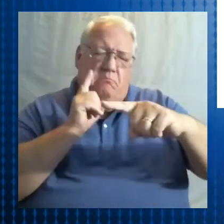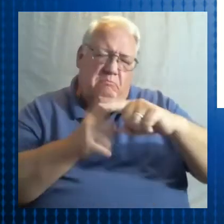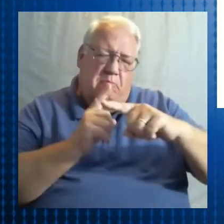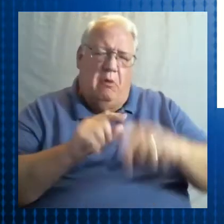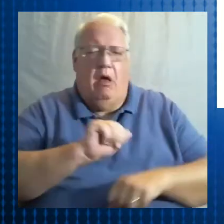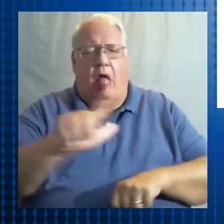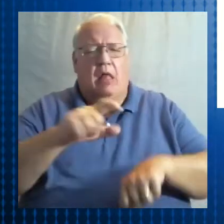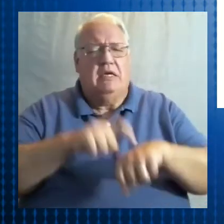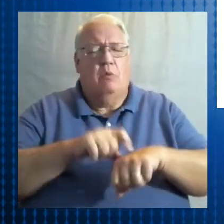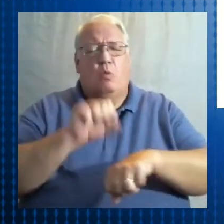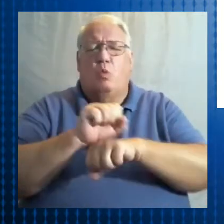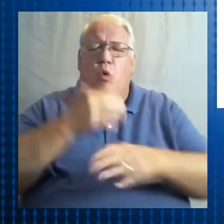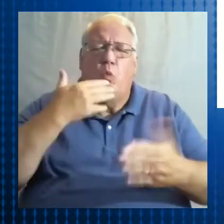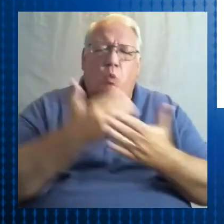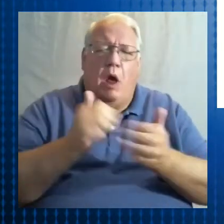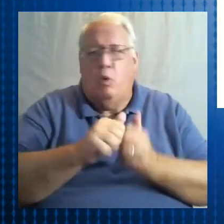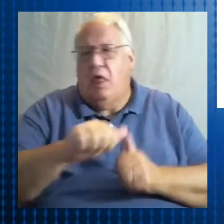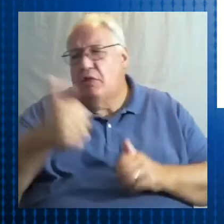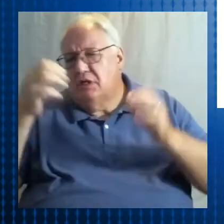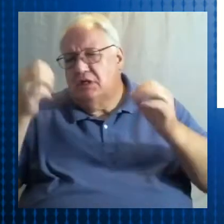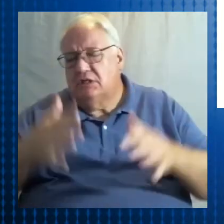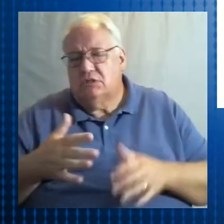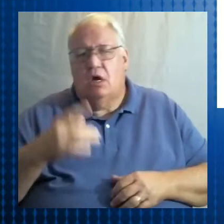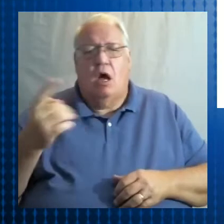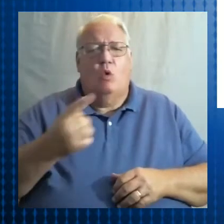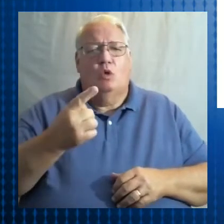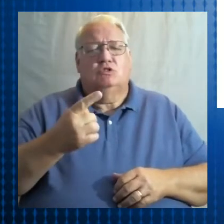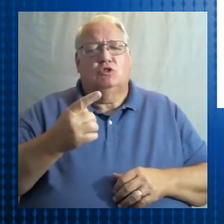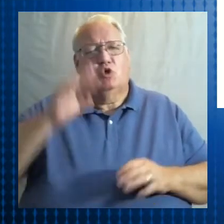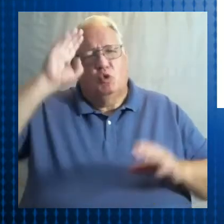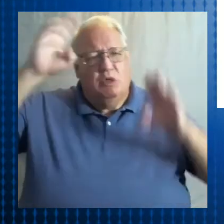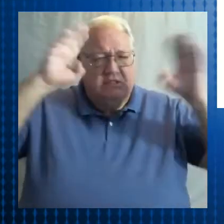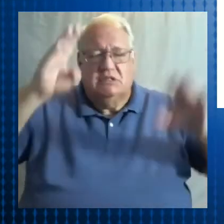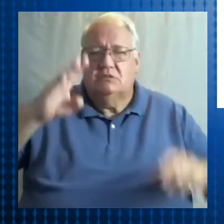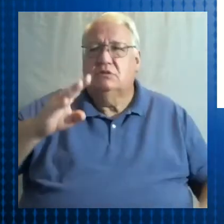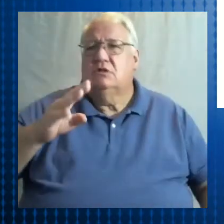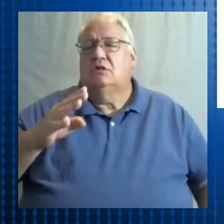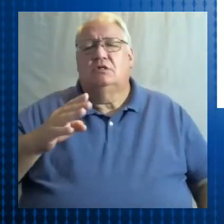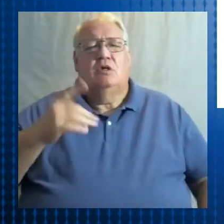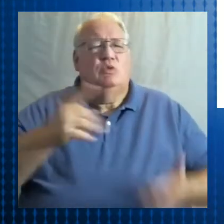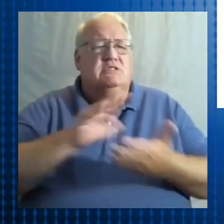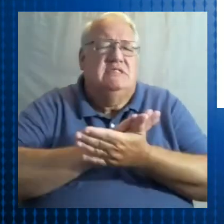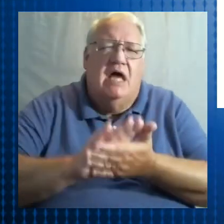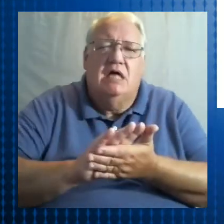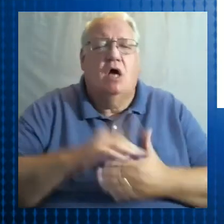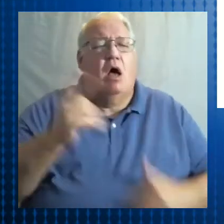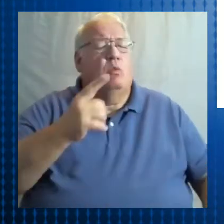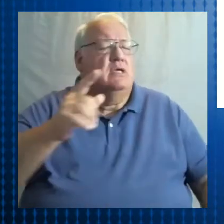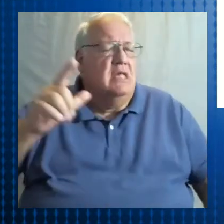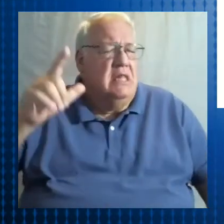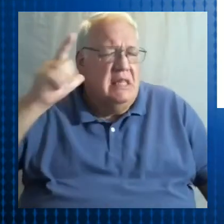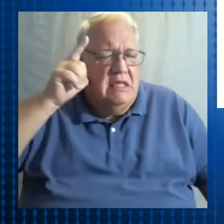times. He never forgets a student and always greets his peers with warm wishes. He is always there with a listening ear and always